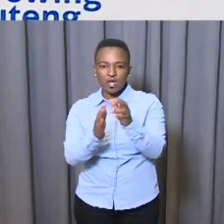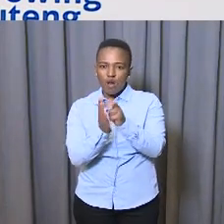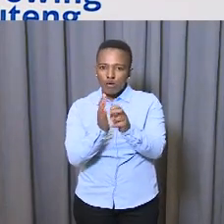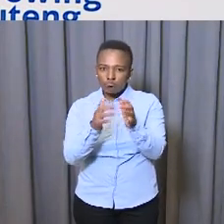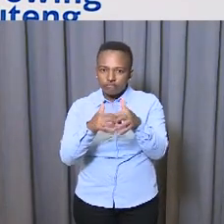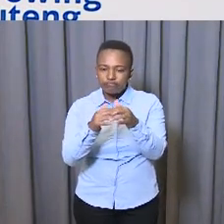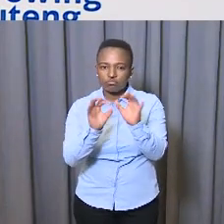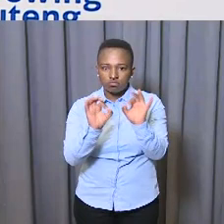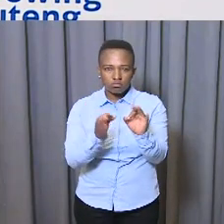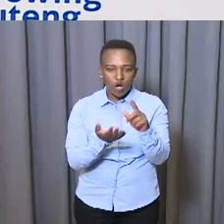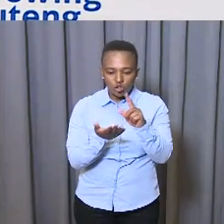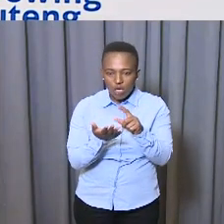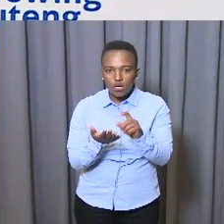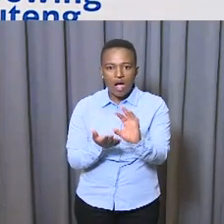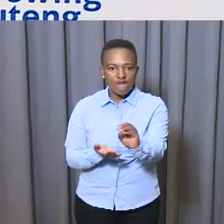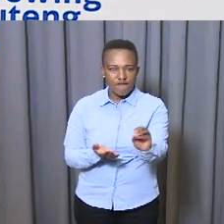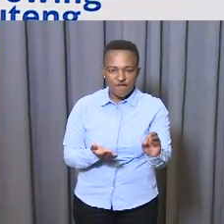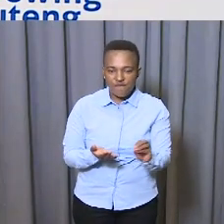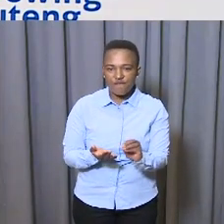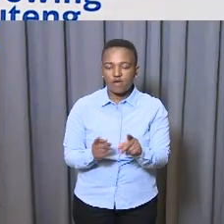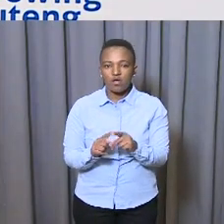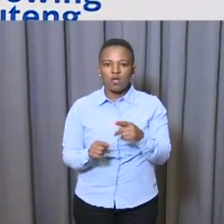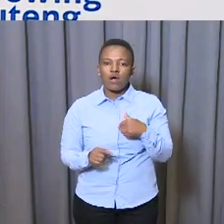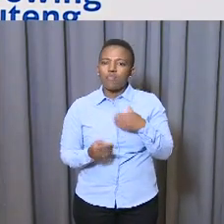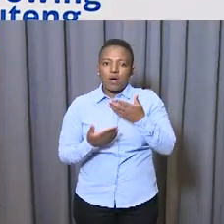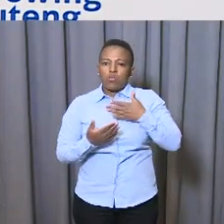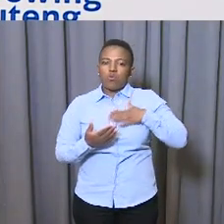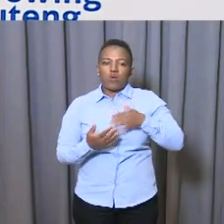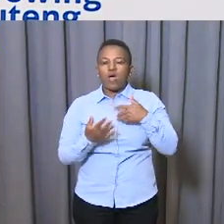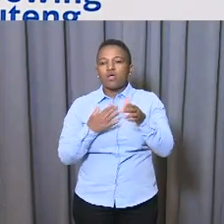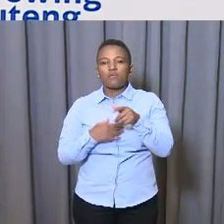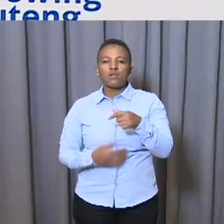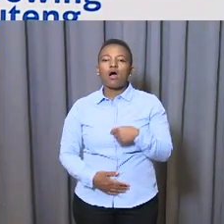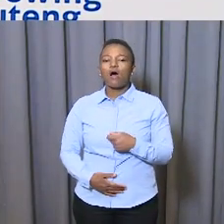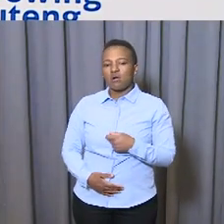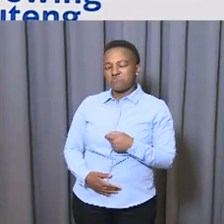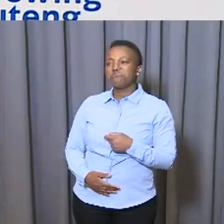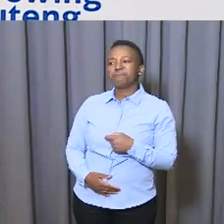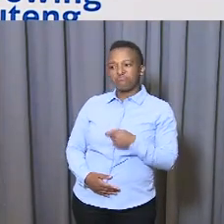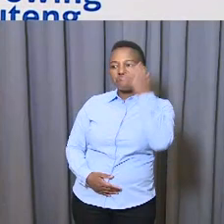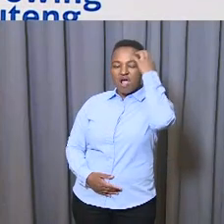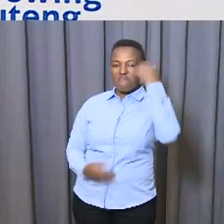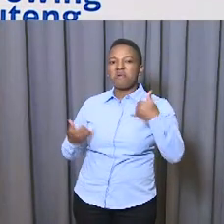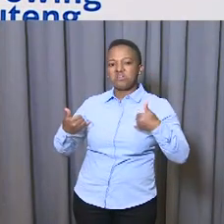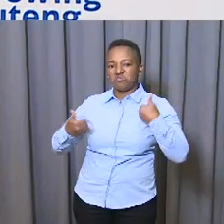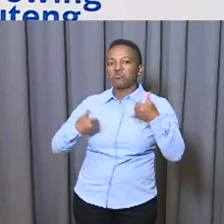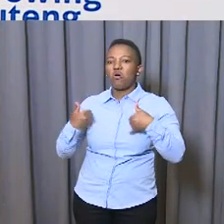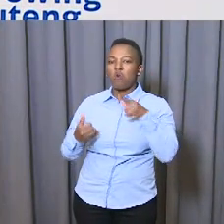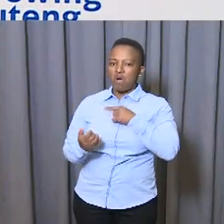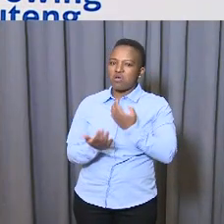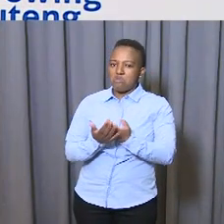So I don't want anyone to be thinking that we are just enjoying the fact that the economy is